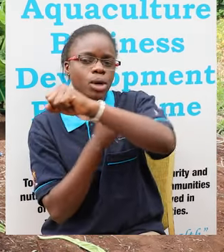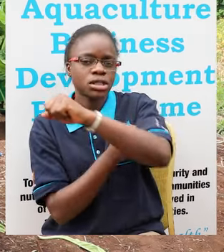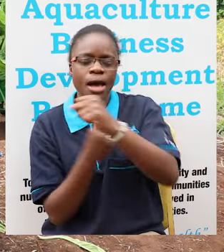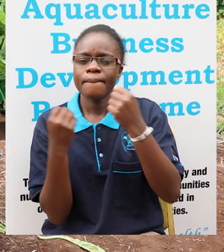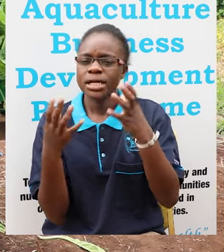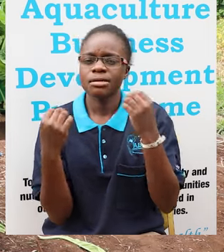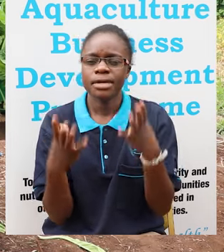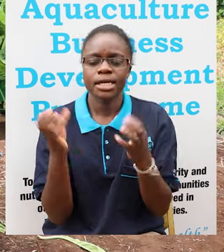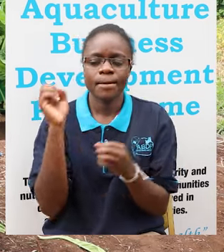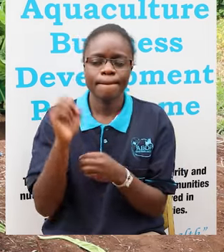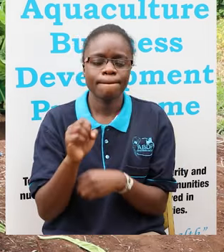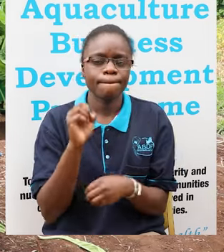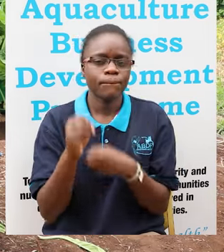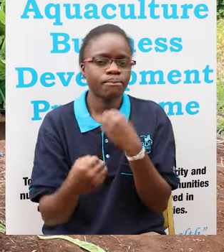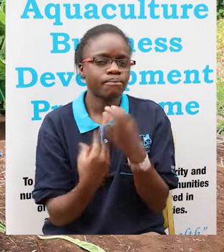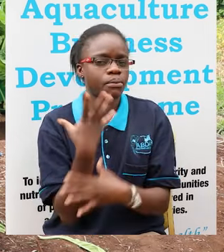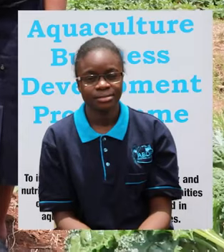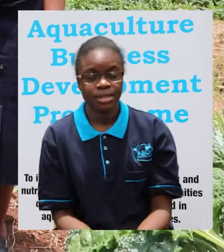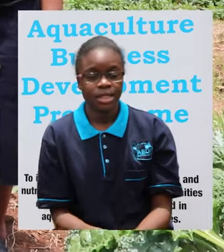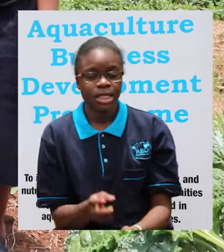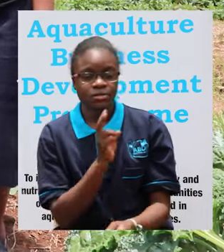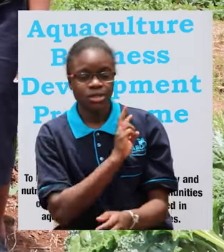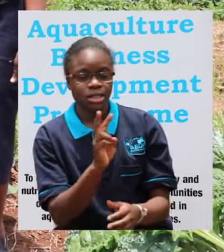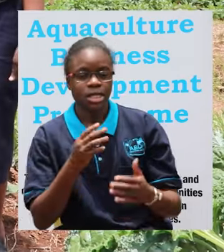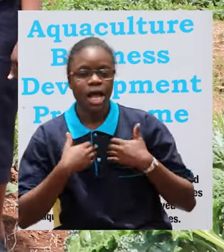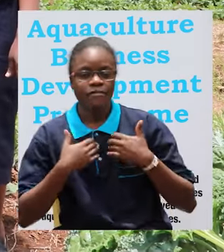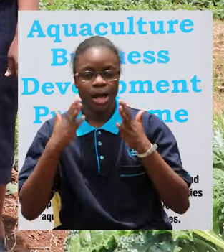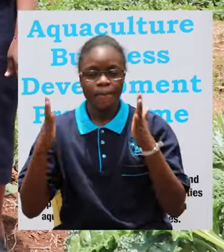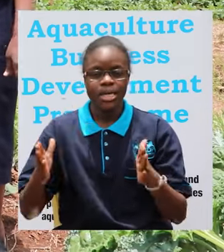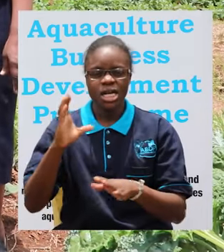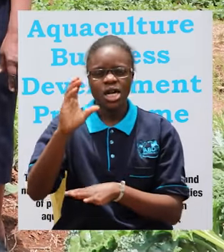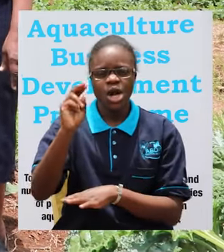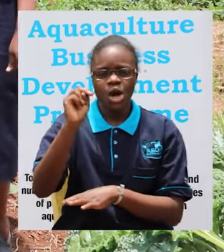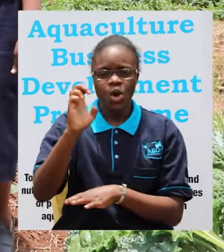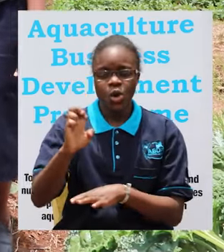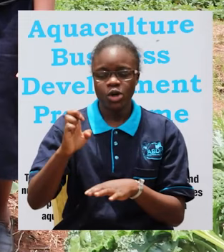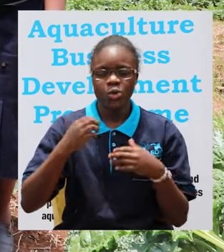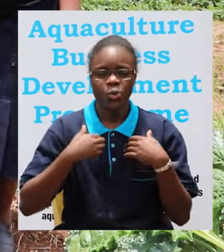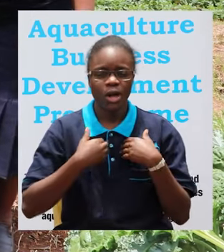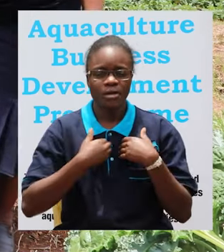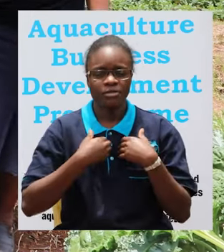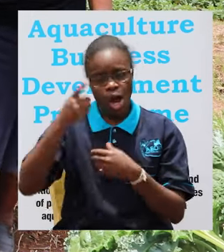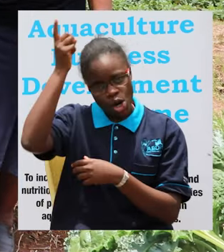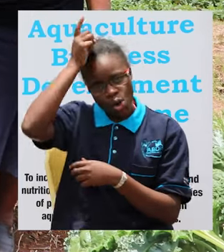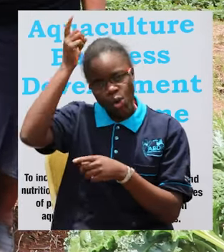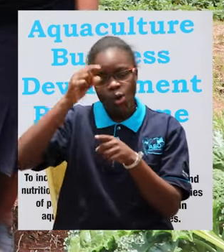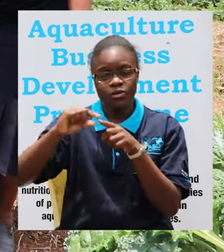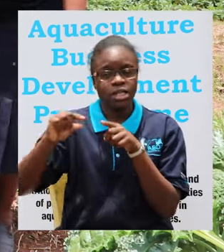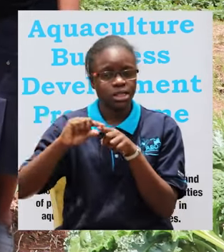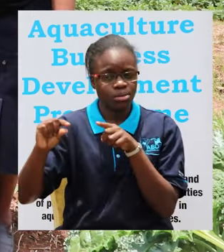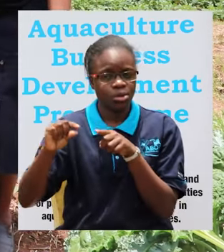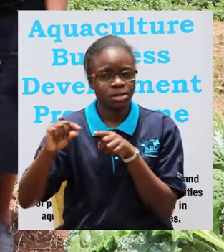support that number of plants in here. This is a big corn garden with the local vegetables.